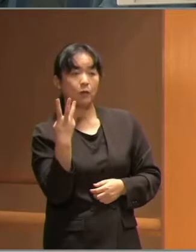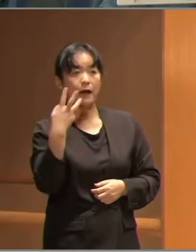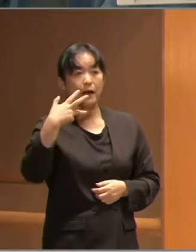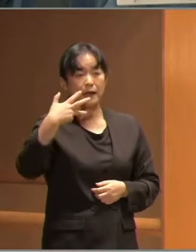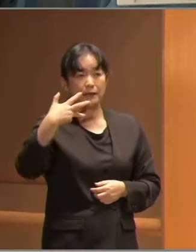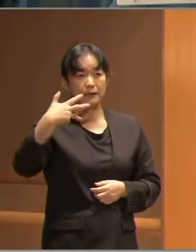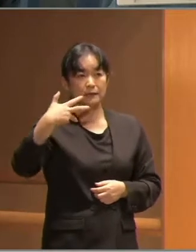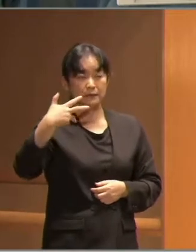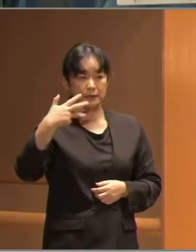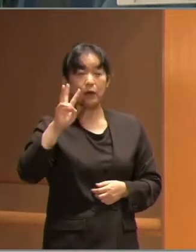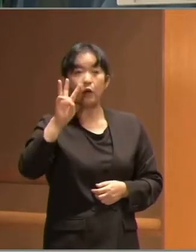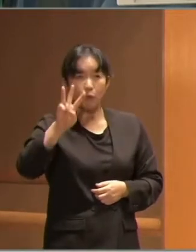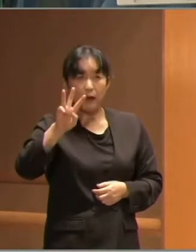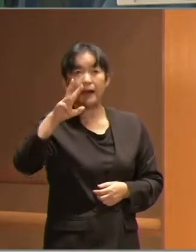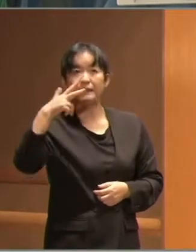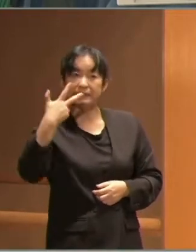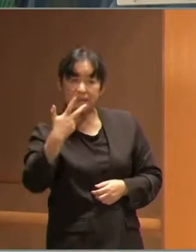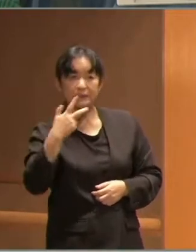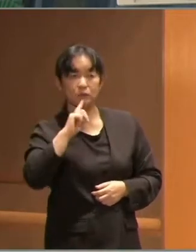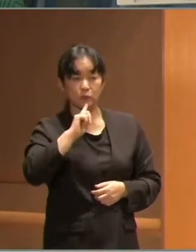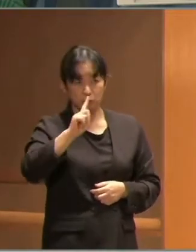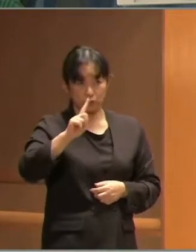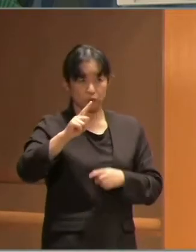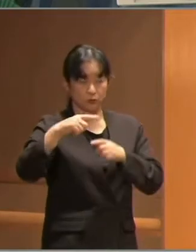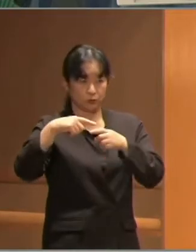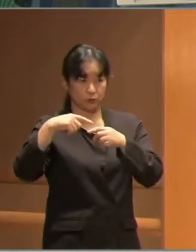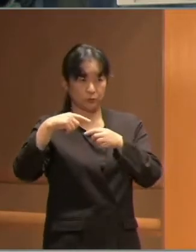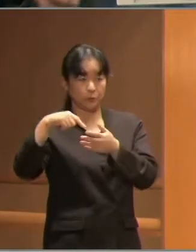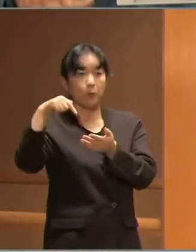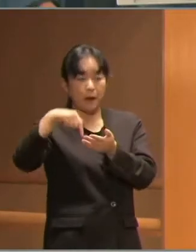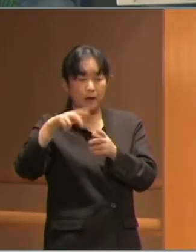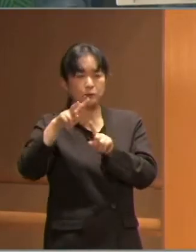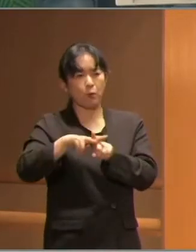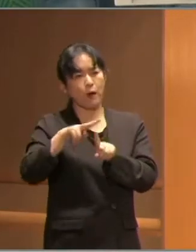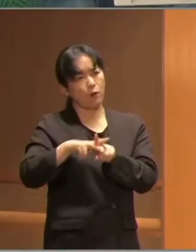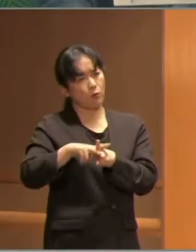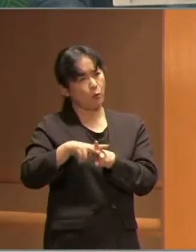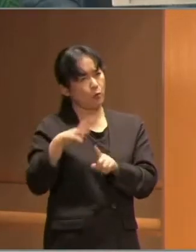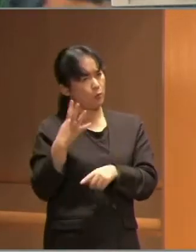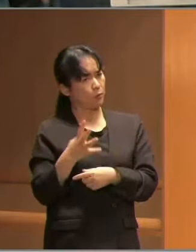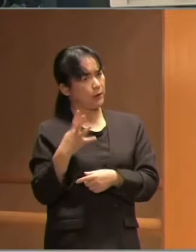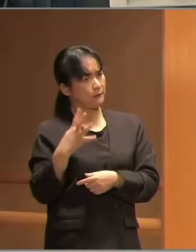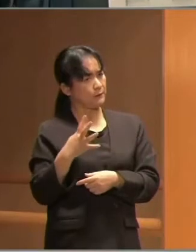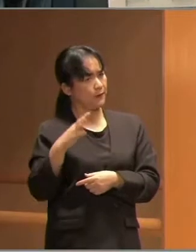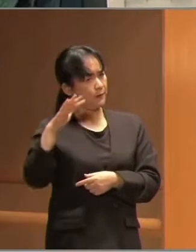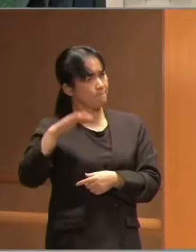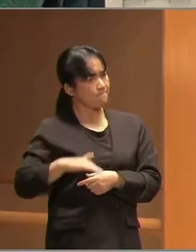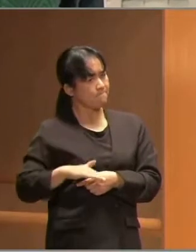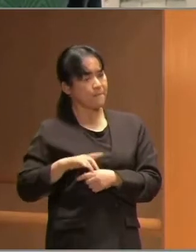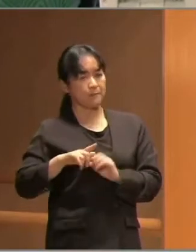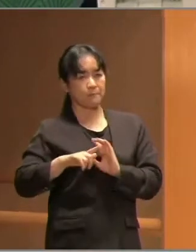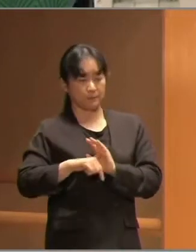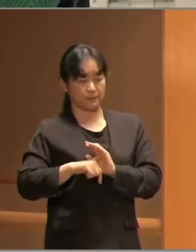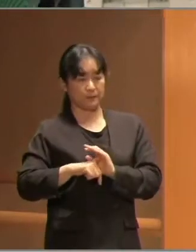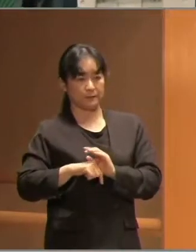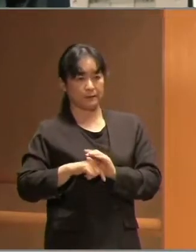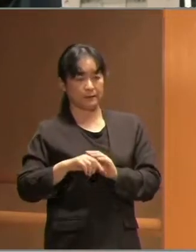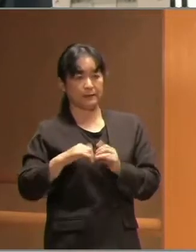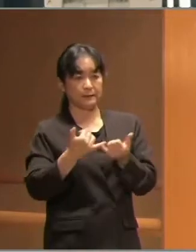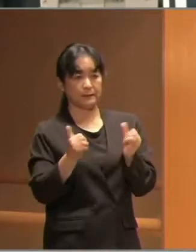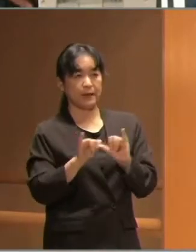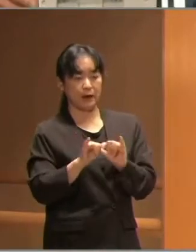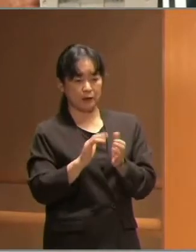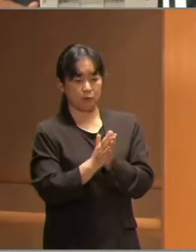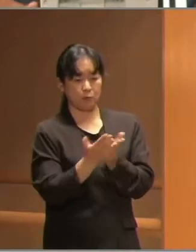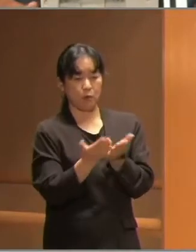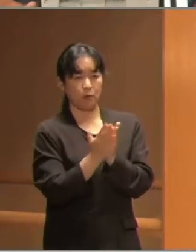Actually, it was only when I was in grade 4, so when I was around 10 years old, in my social studies textbook, I